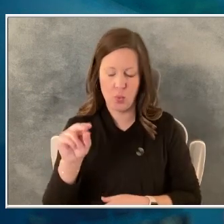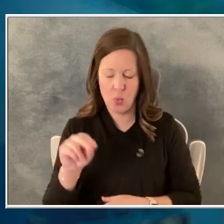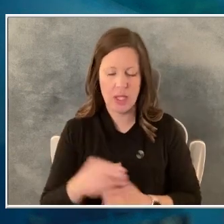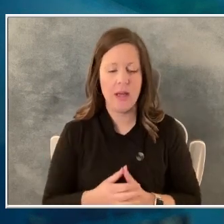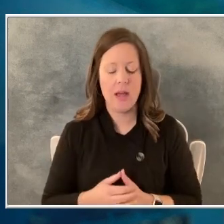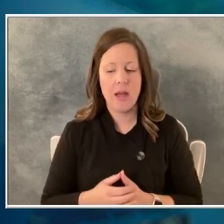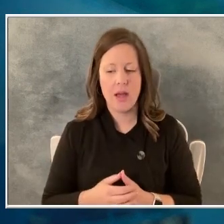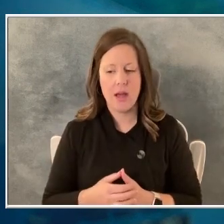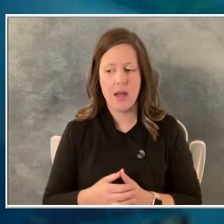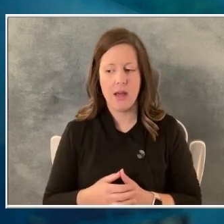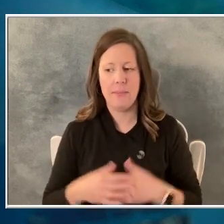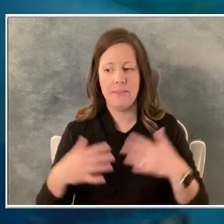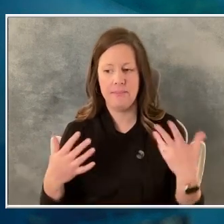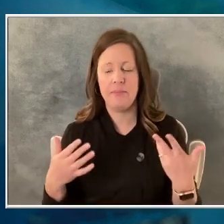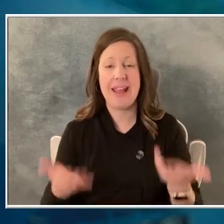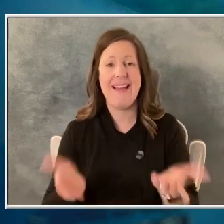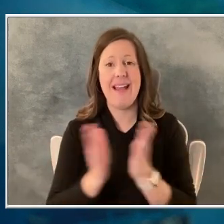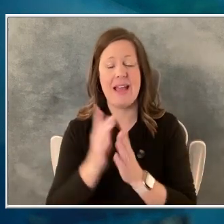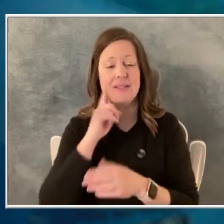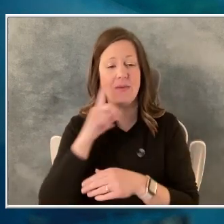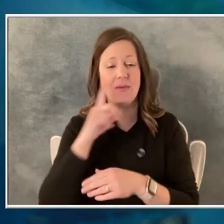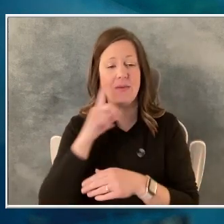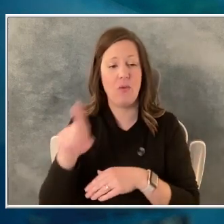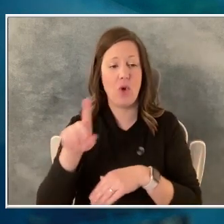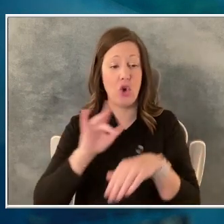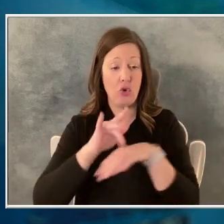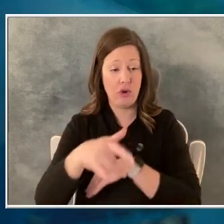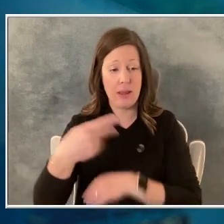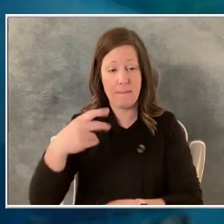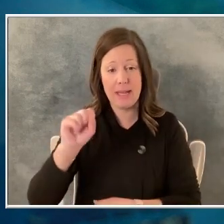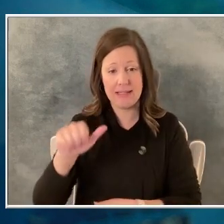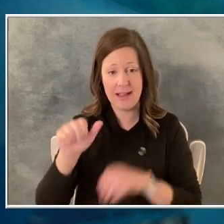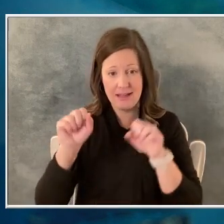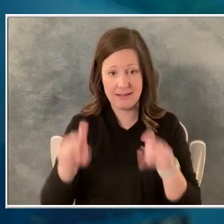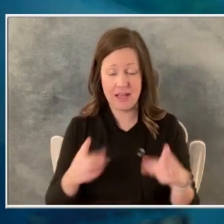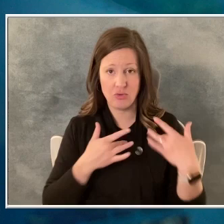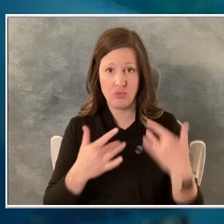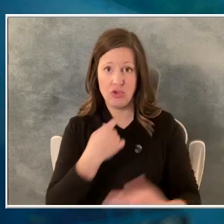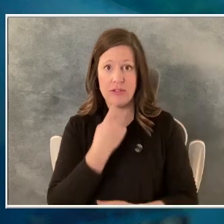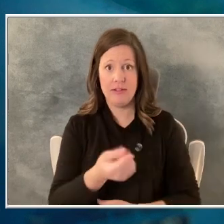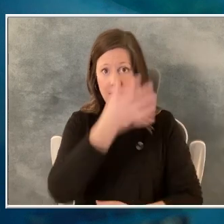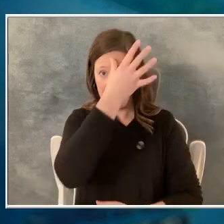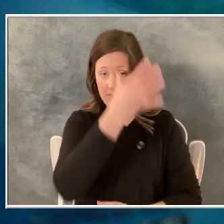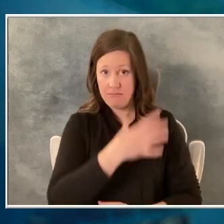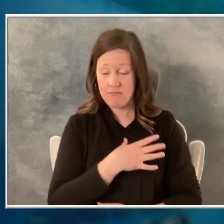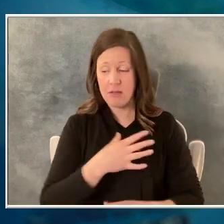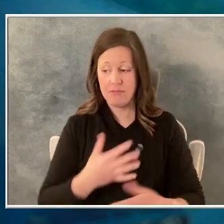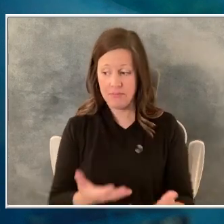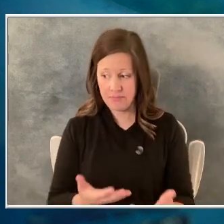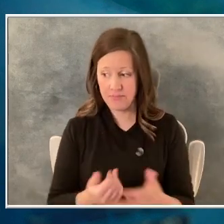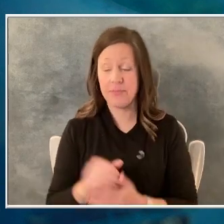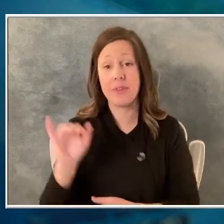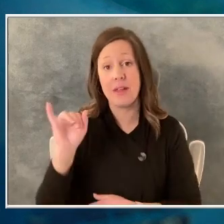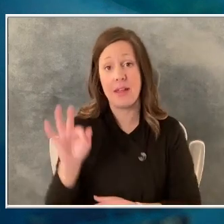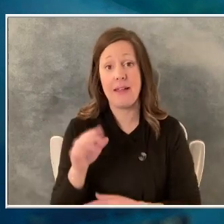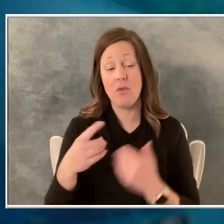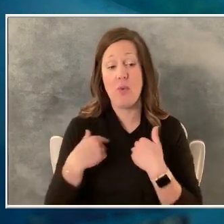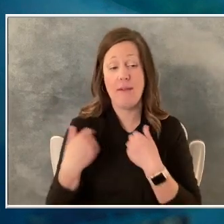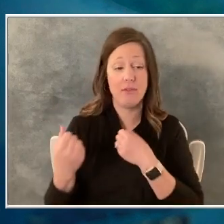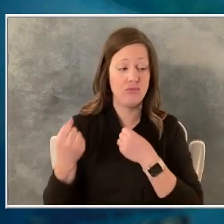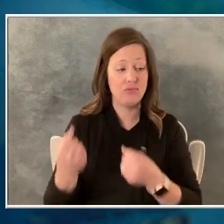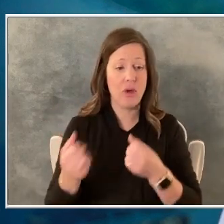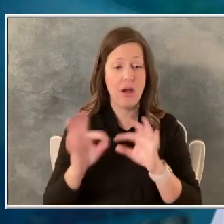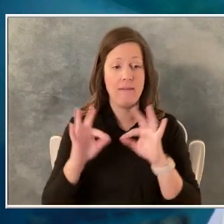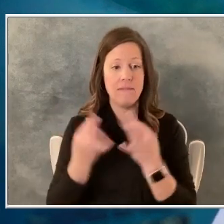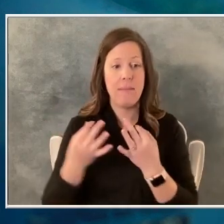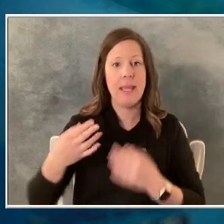for an early PSA test, what I usually tell men would be if you have a strong family history of prostate